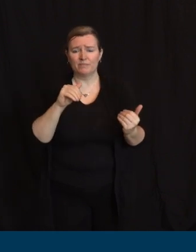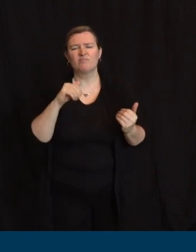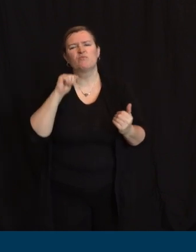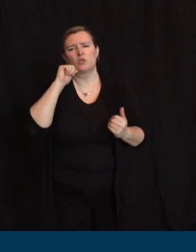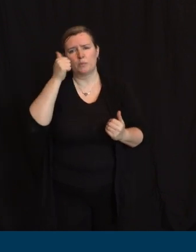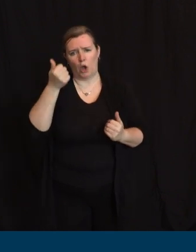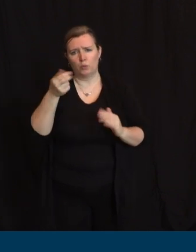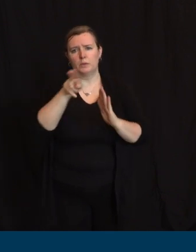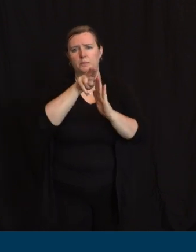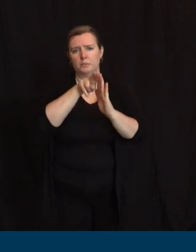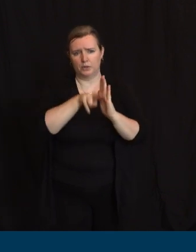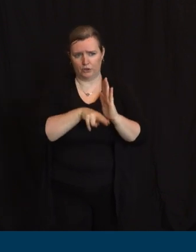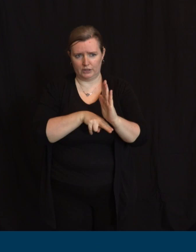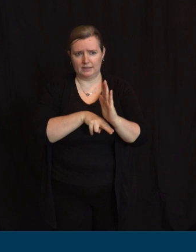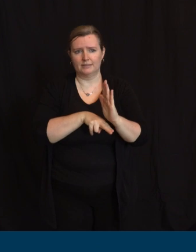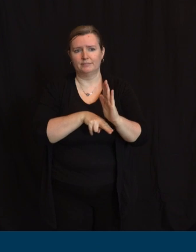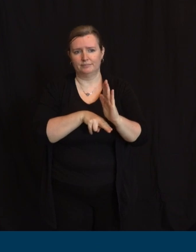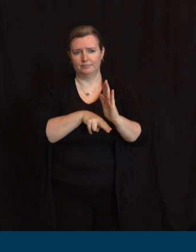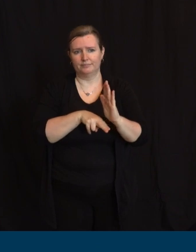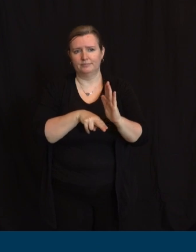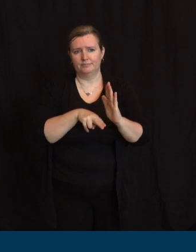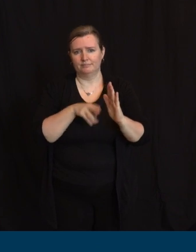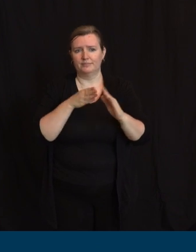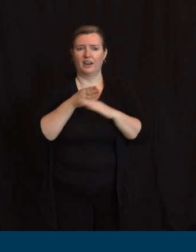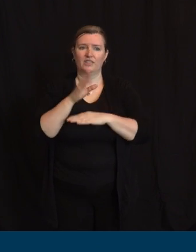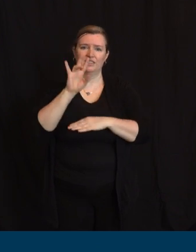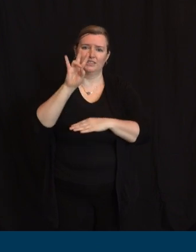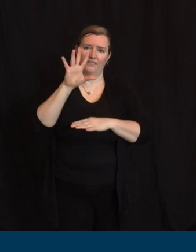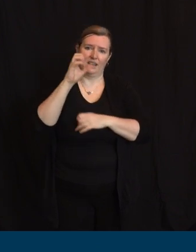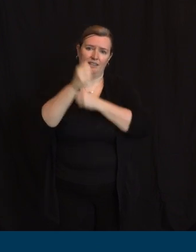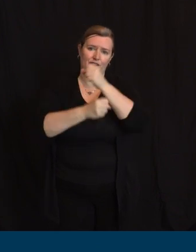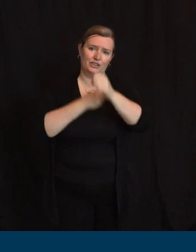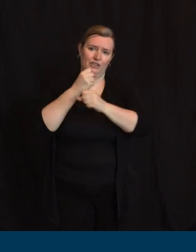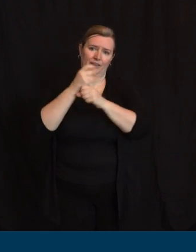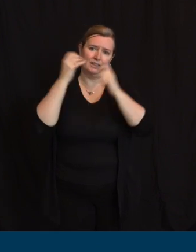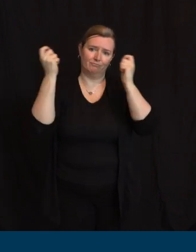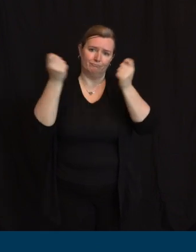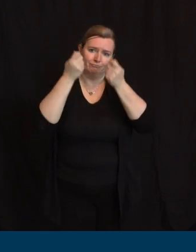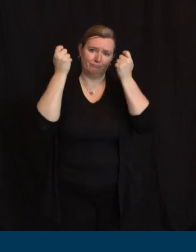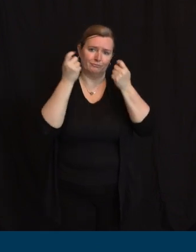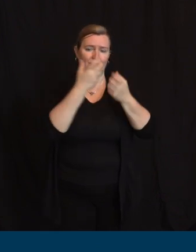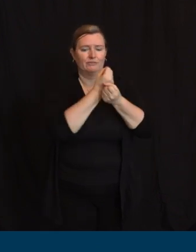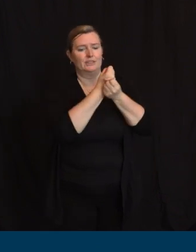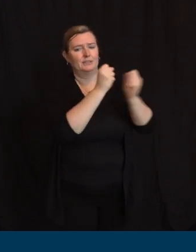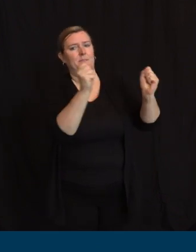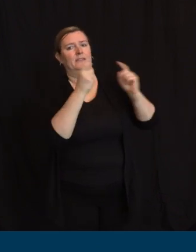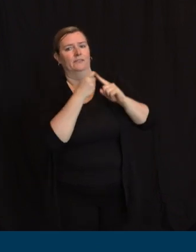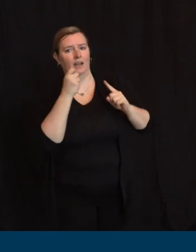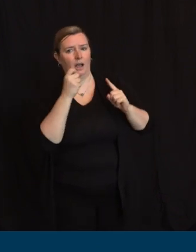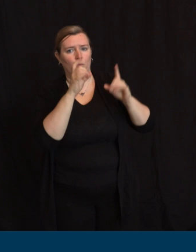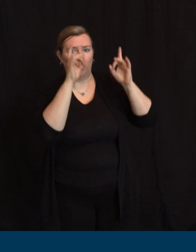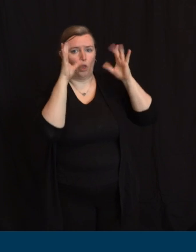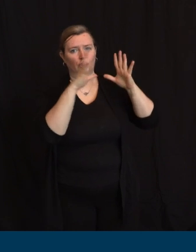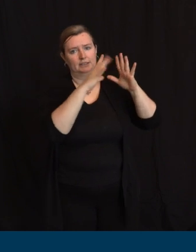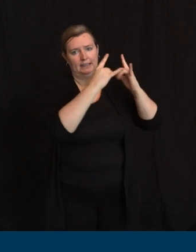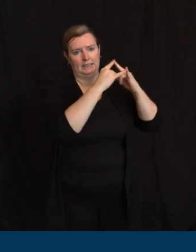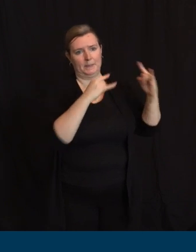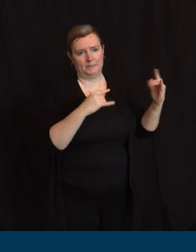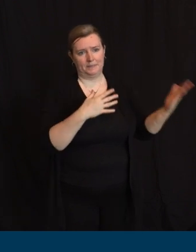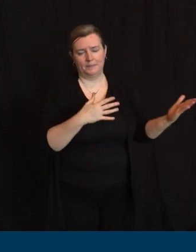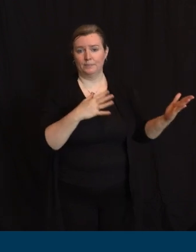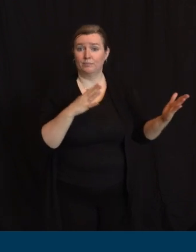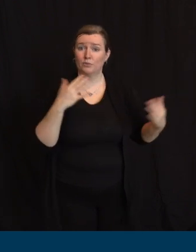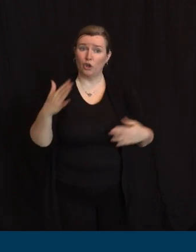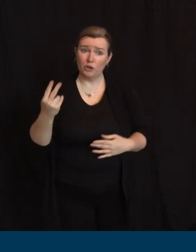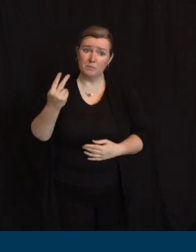after the 75th anniversary of her liberation. May her memory be a blessing to her